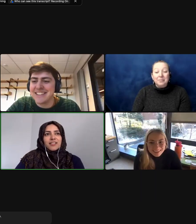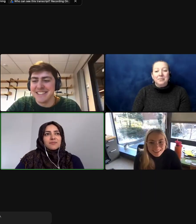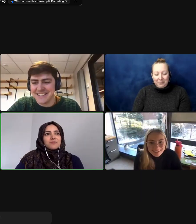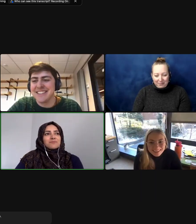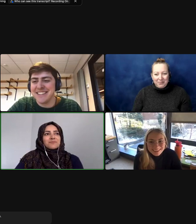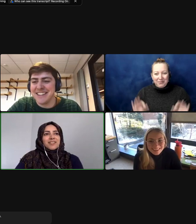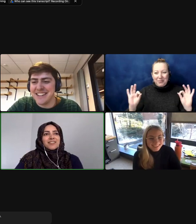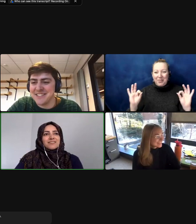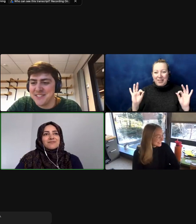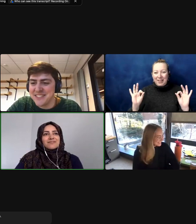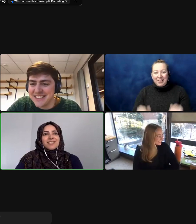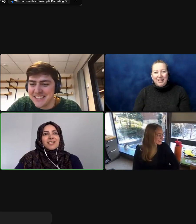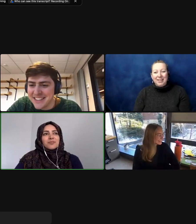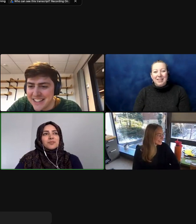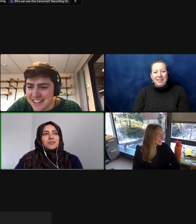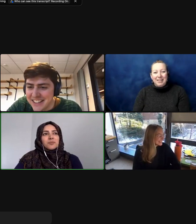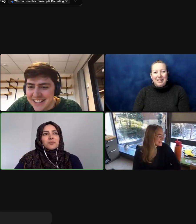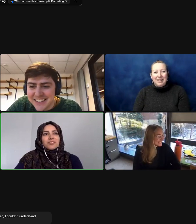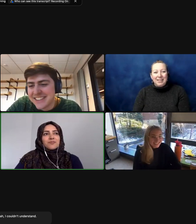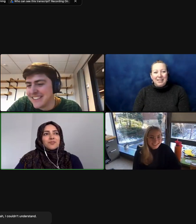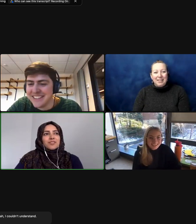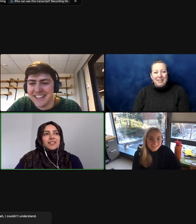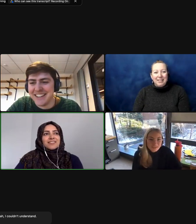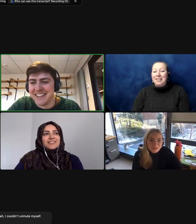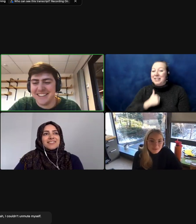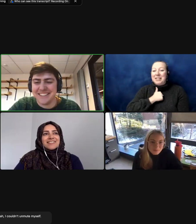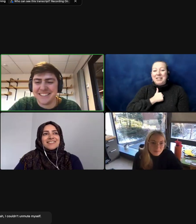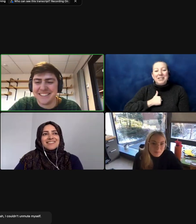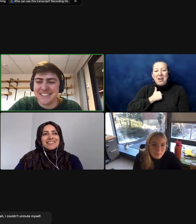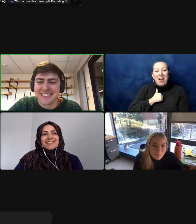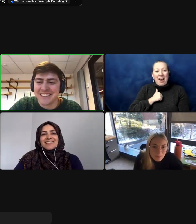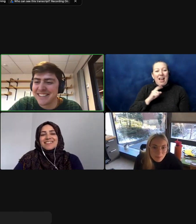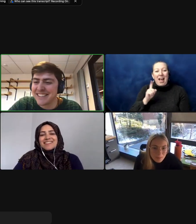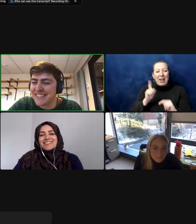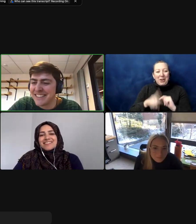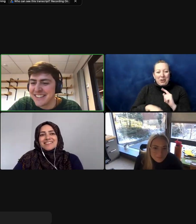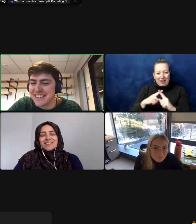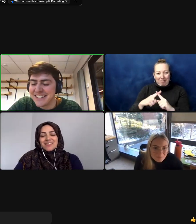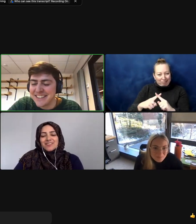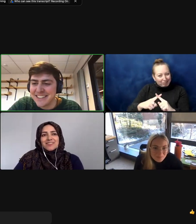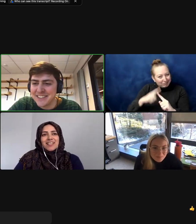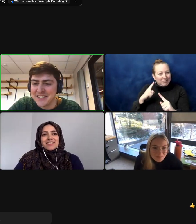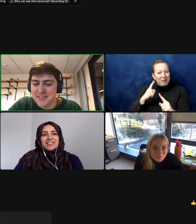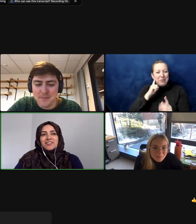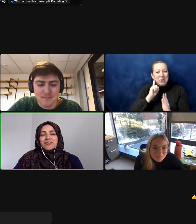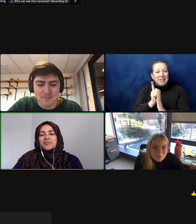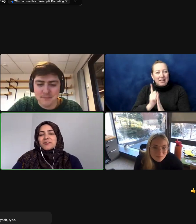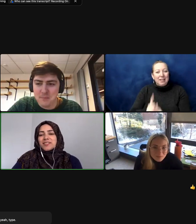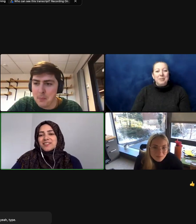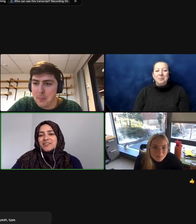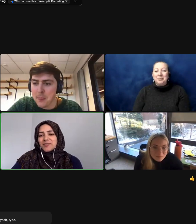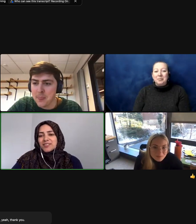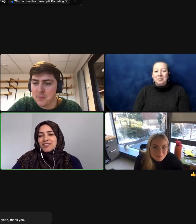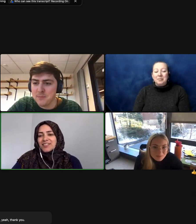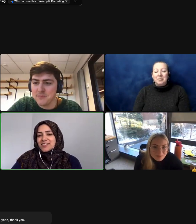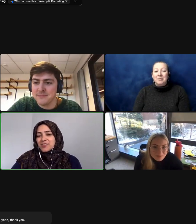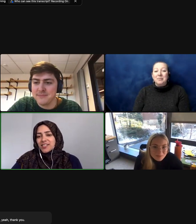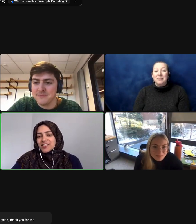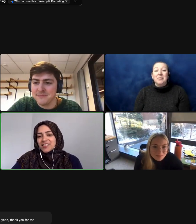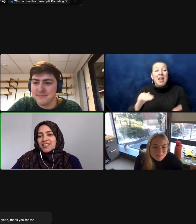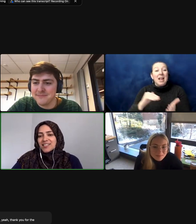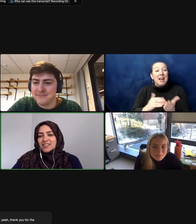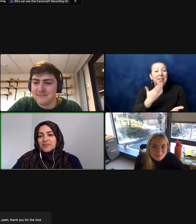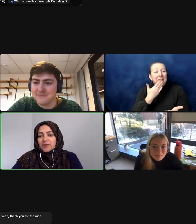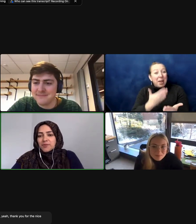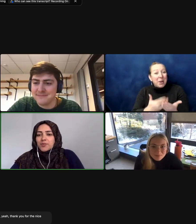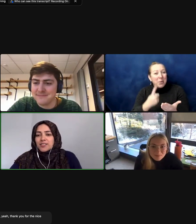Sorry, I couldn't unmute myself for a second. So yeah, thank you for the nice